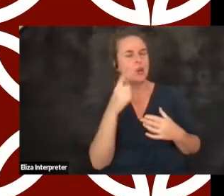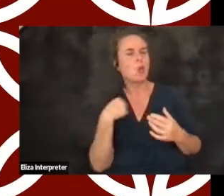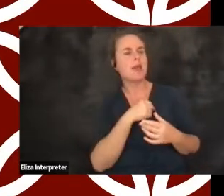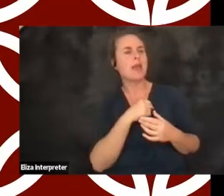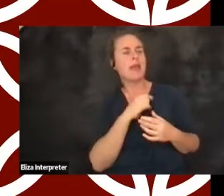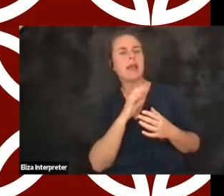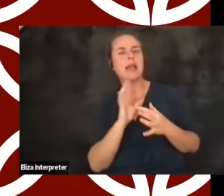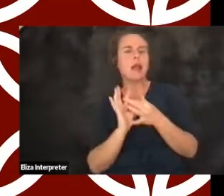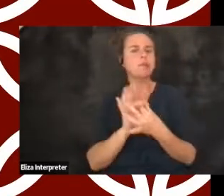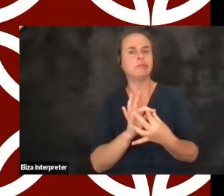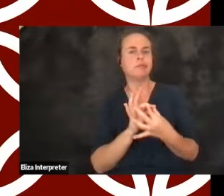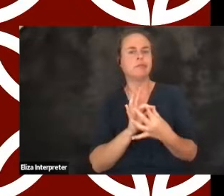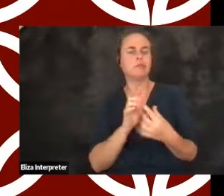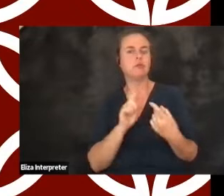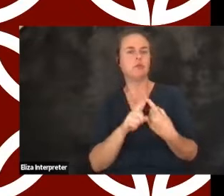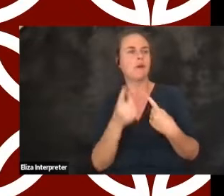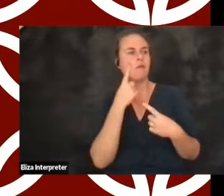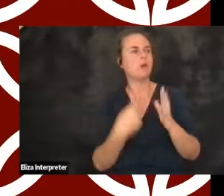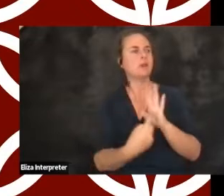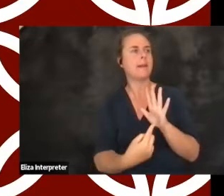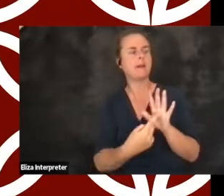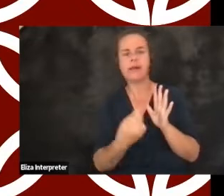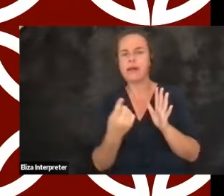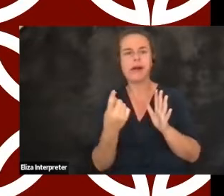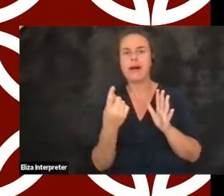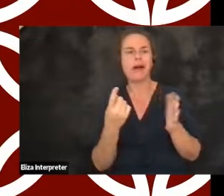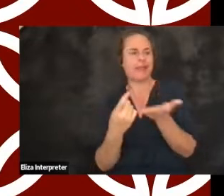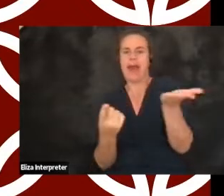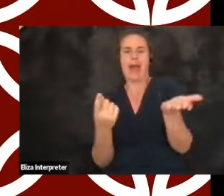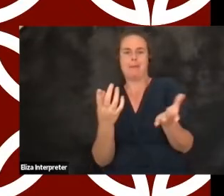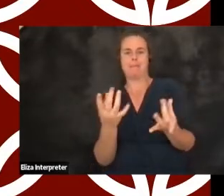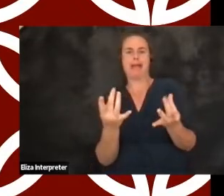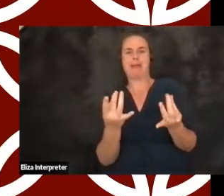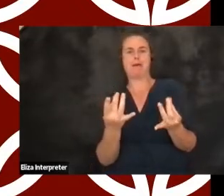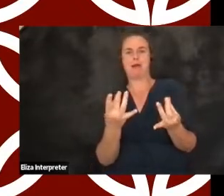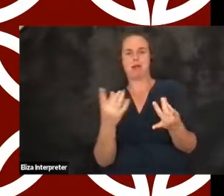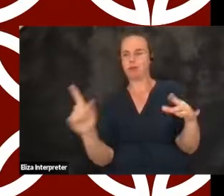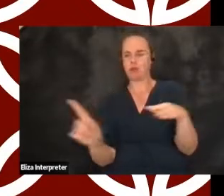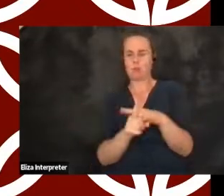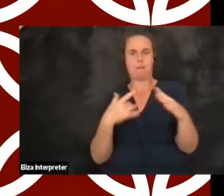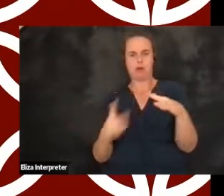annual arrival of fresh maple sugar candy. All